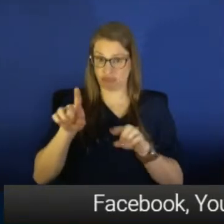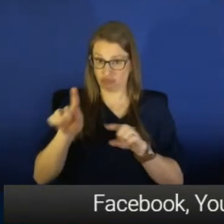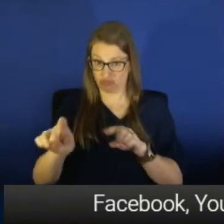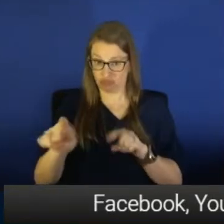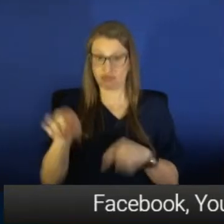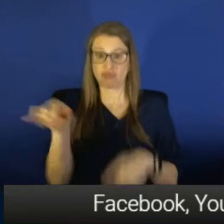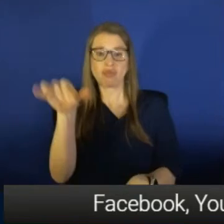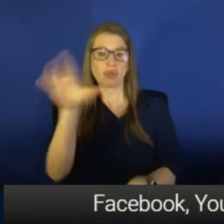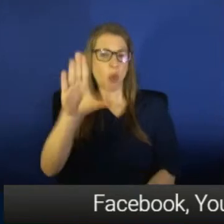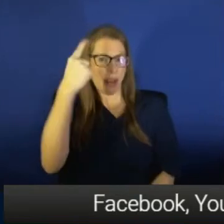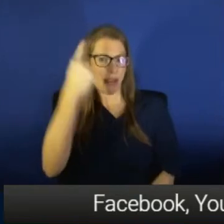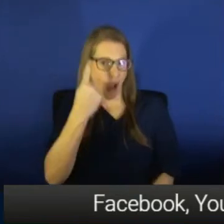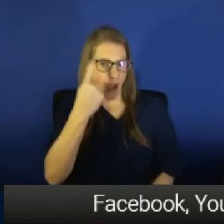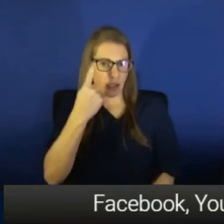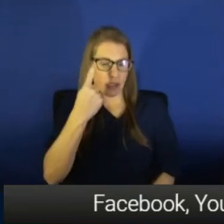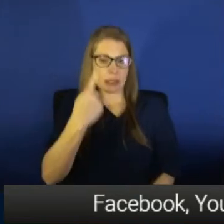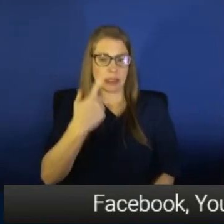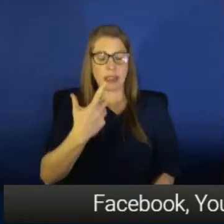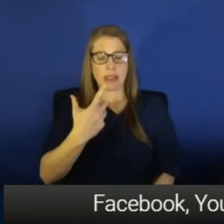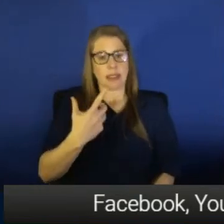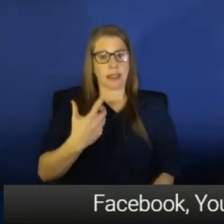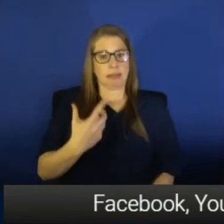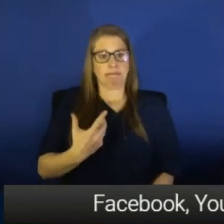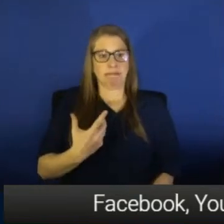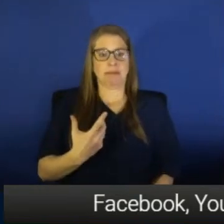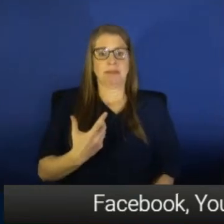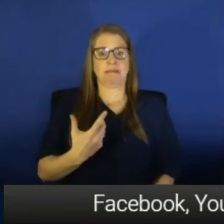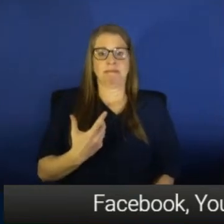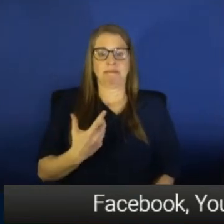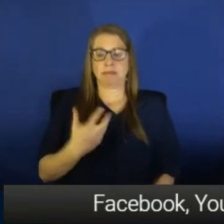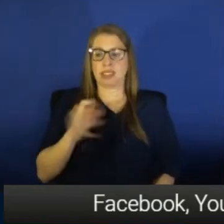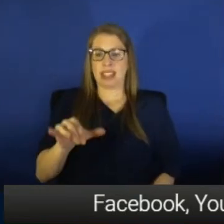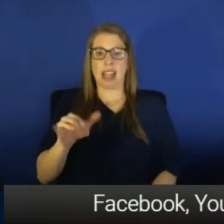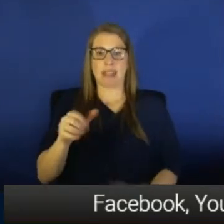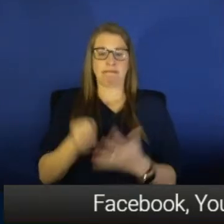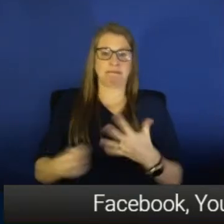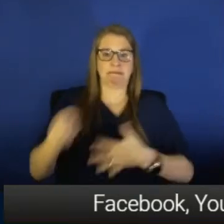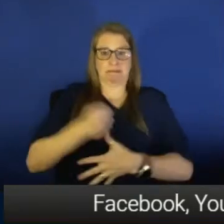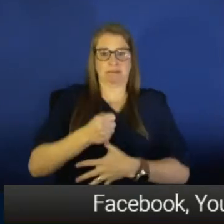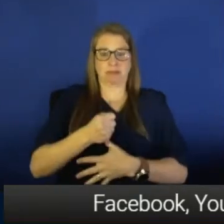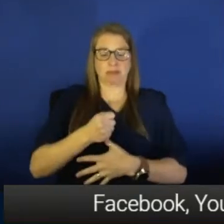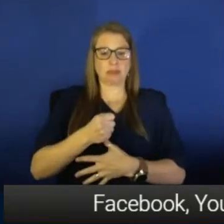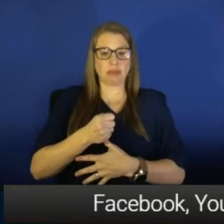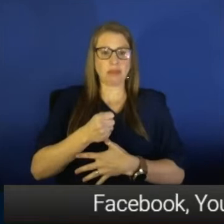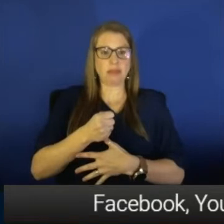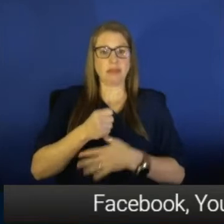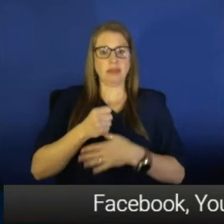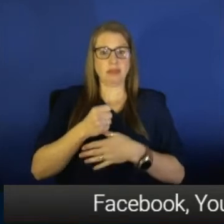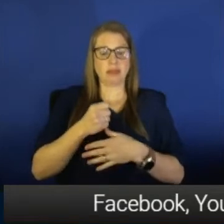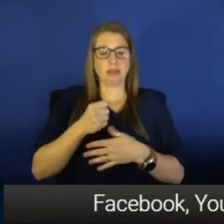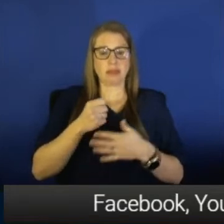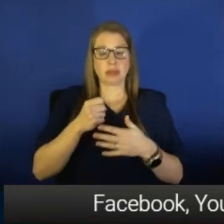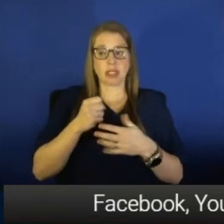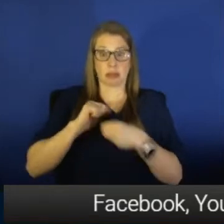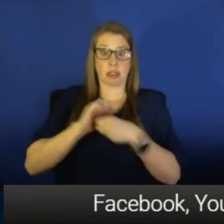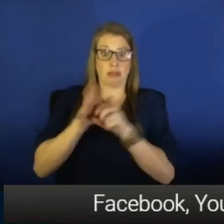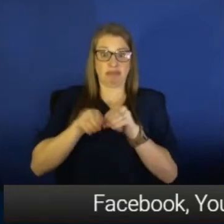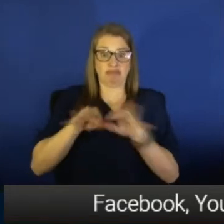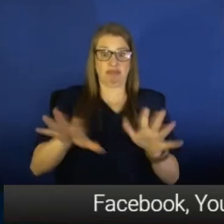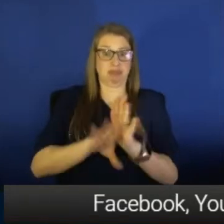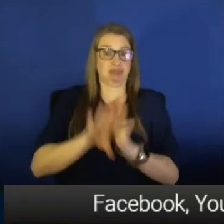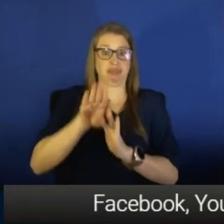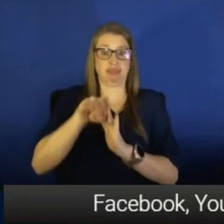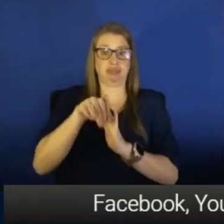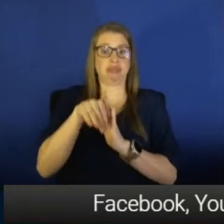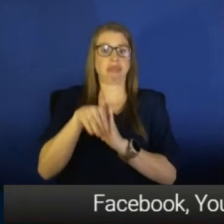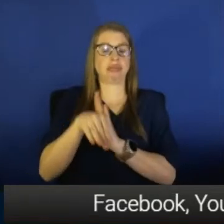thoughts about just putting that at such a high priority, especially as we come out of a pandemic, at the height of a pandemic, and just